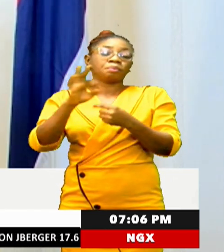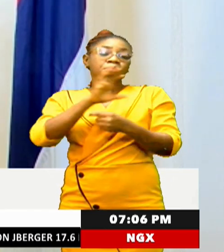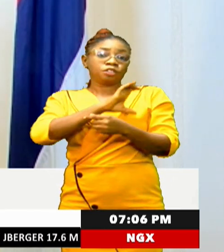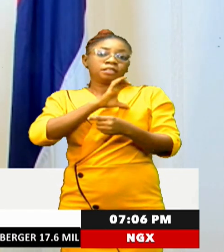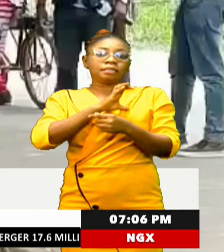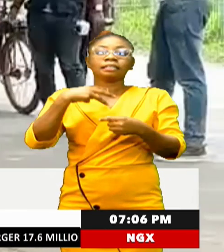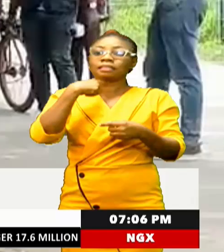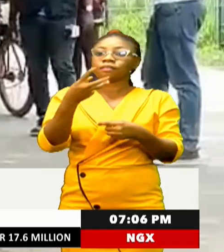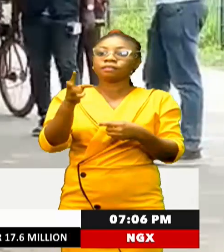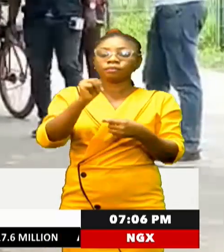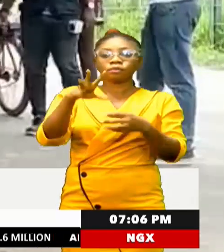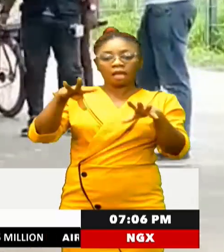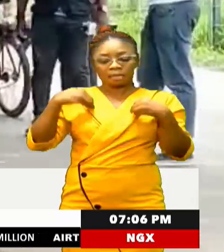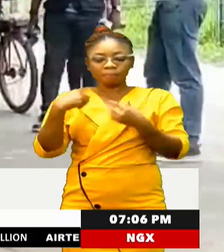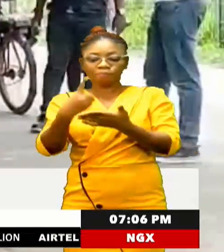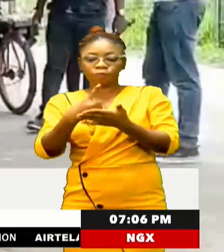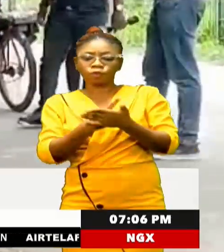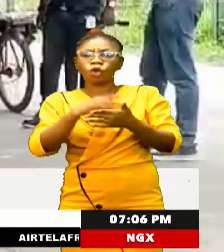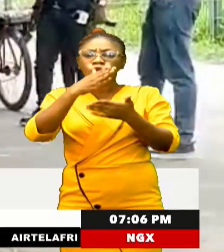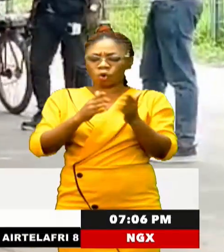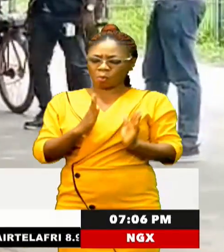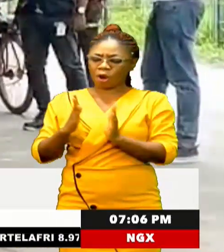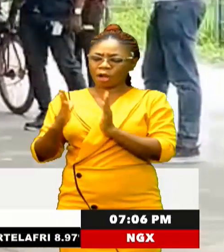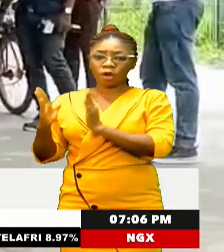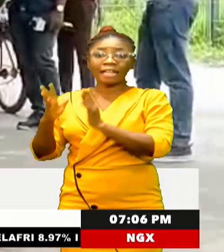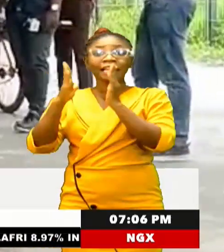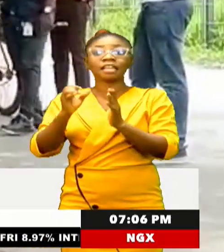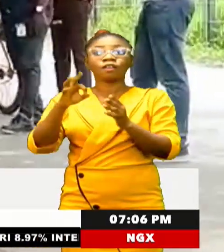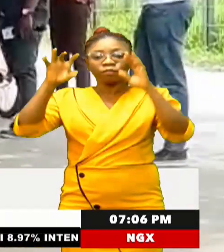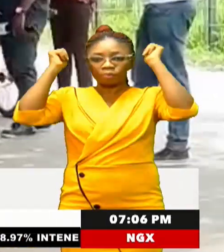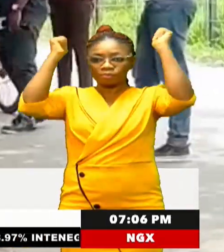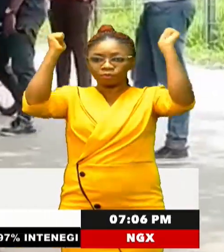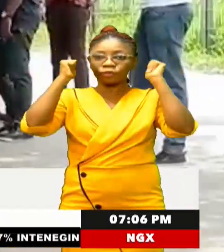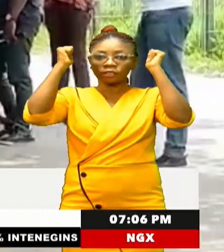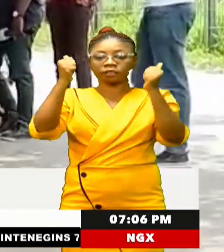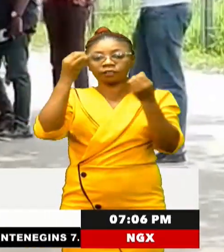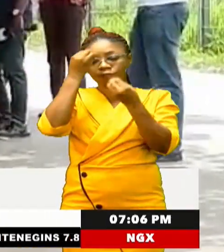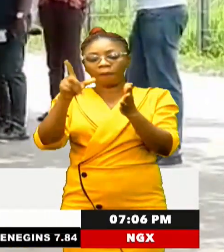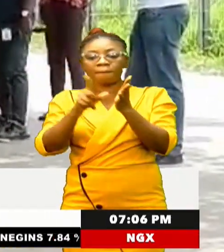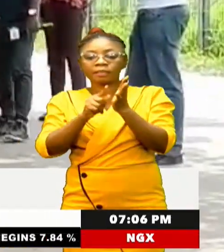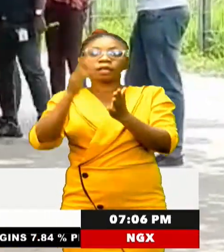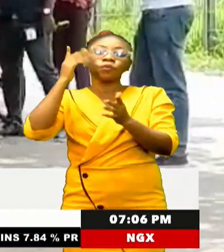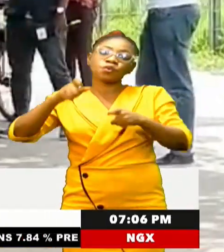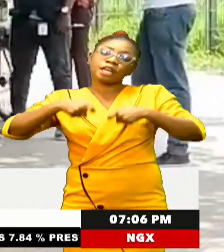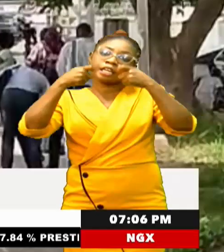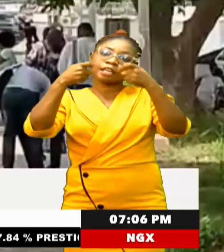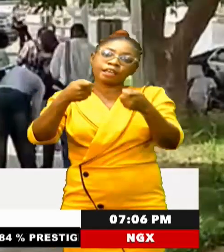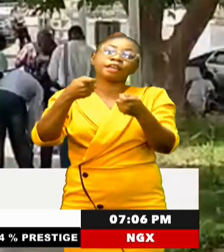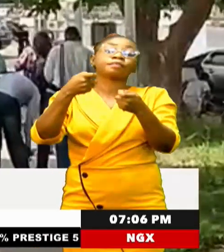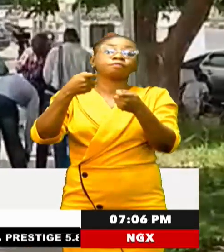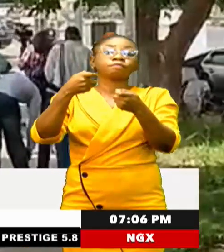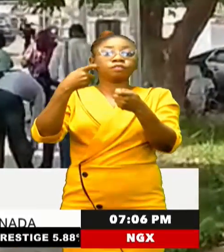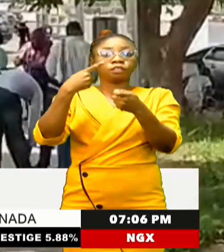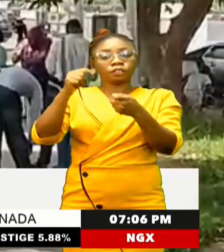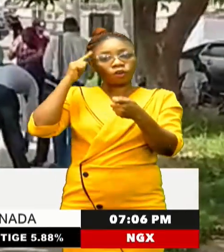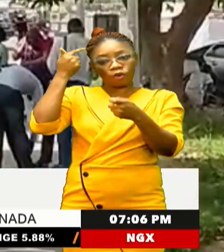dialogue, some organizers of the protests addressed the media, saying they would give government another chance for dialogue, but some